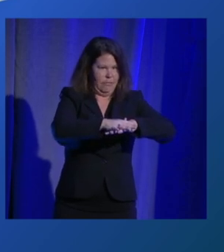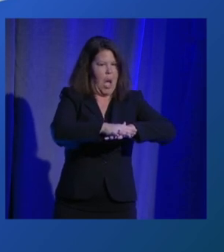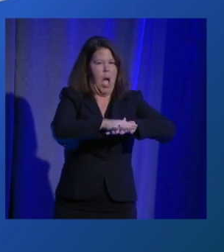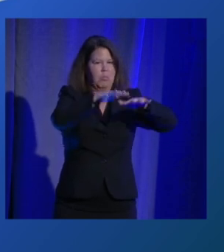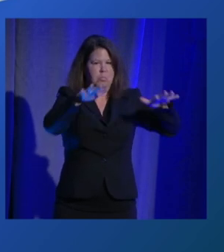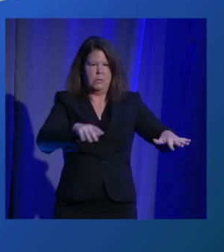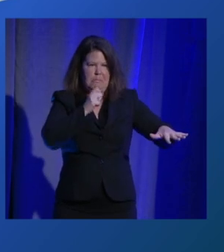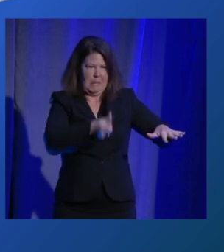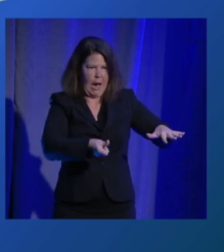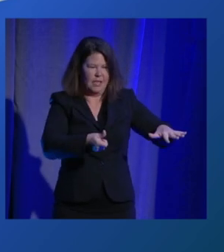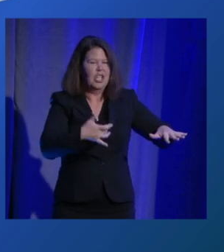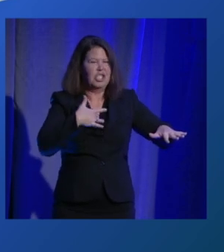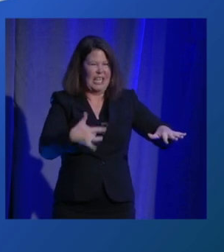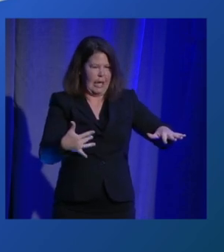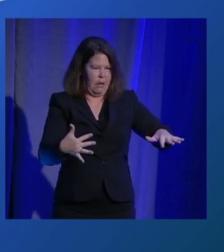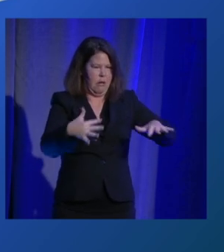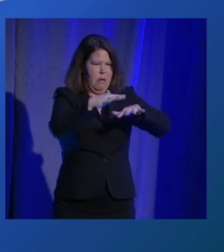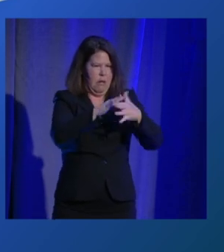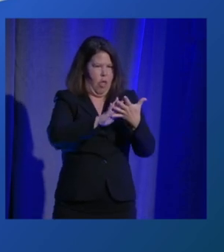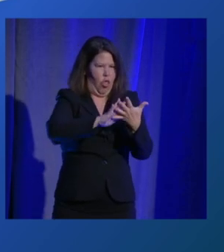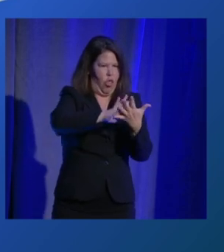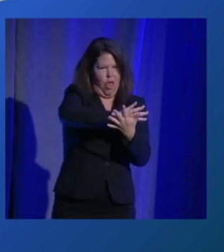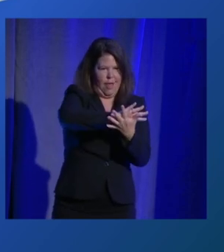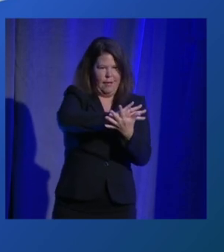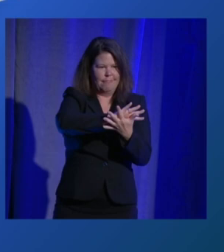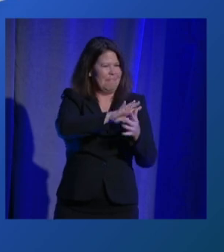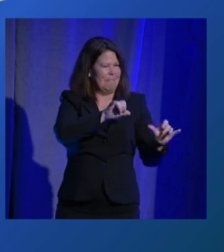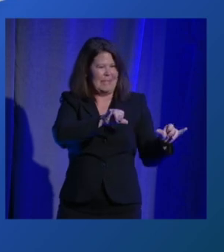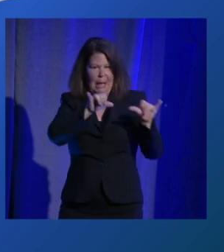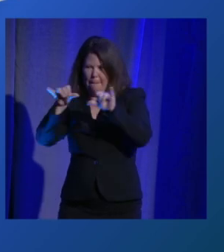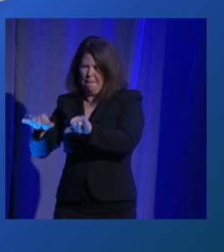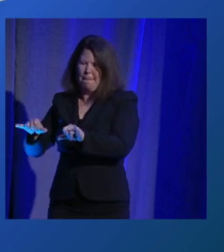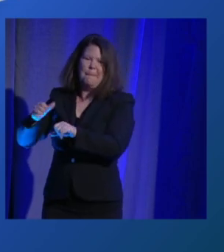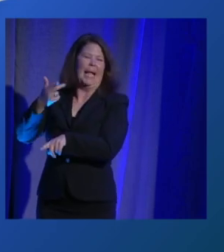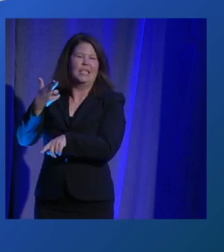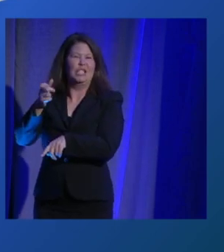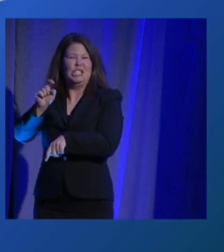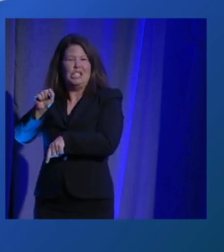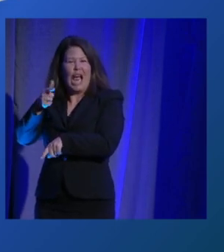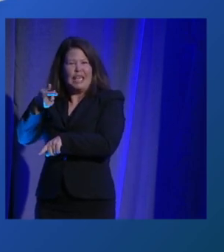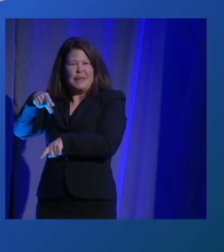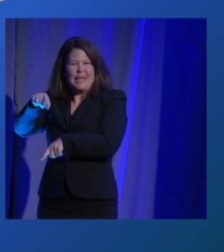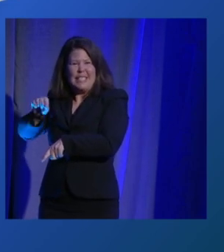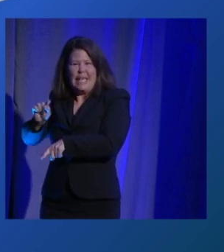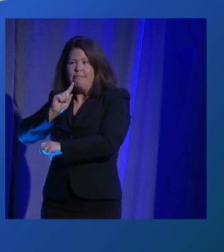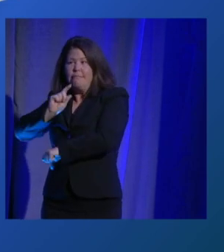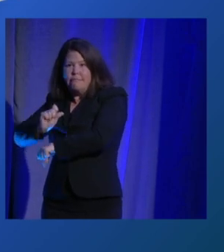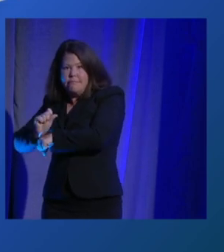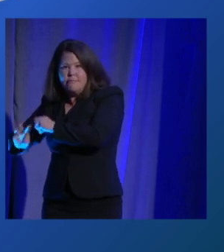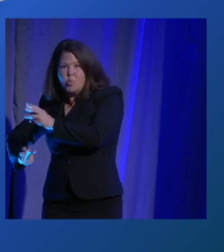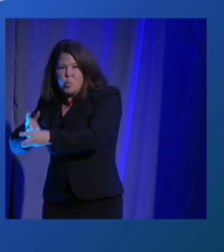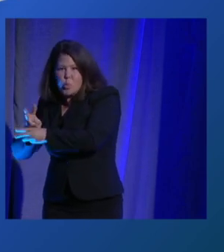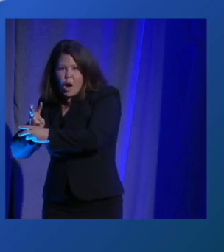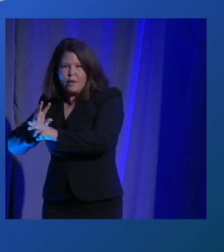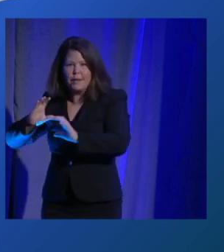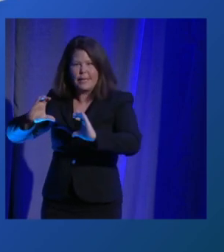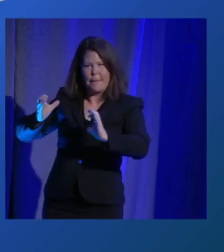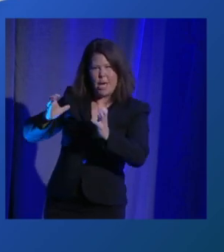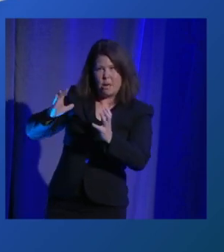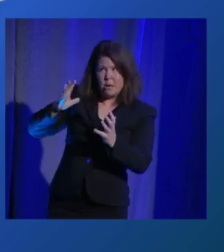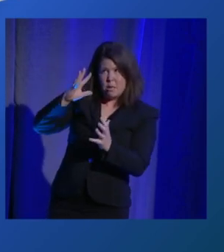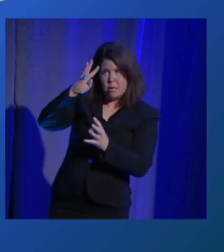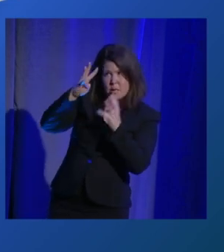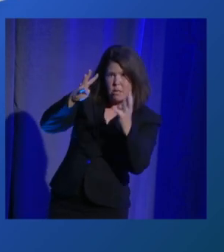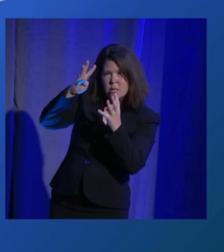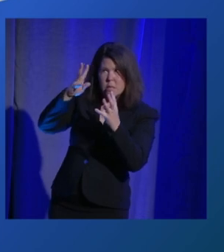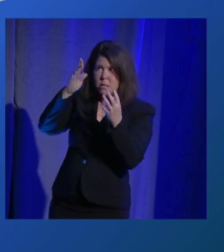chat GPT but we could leverage that because those missing points could be the solution to any